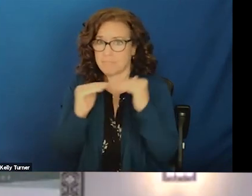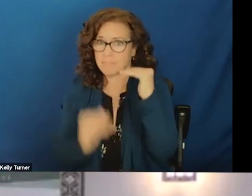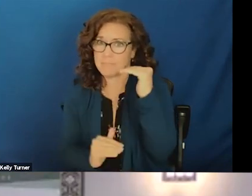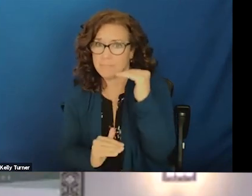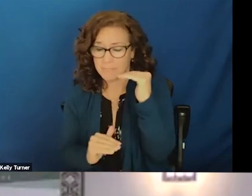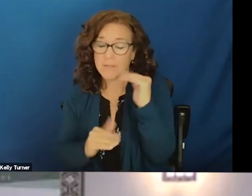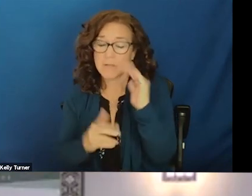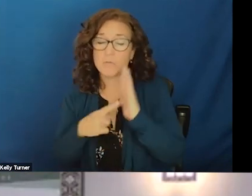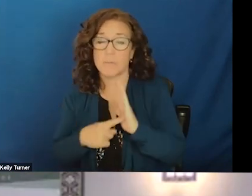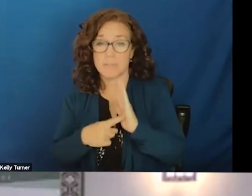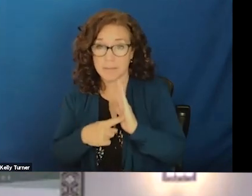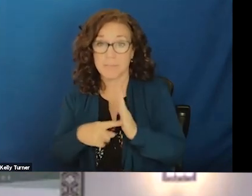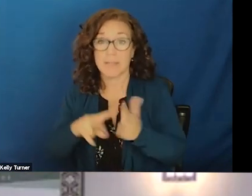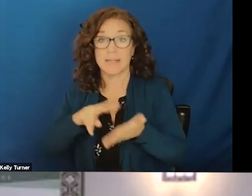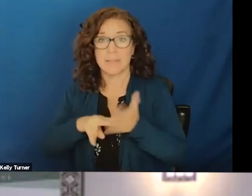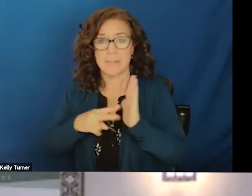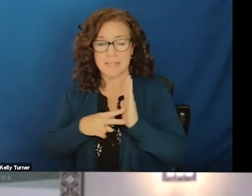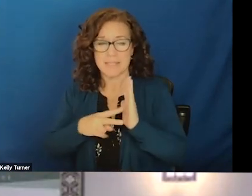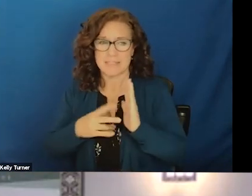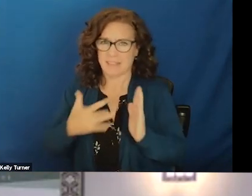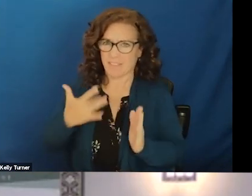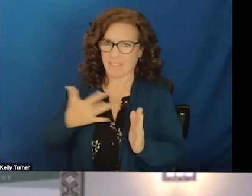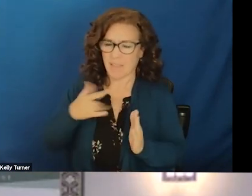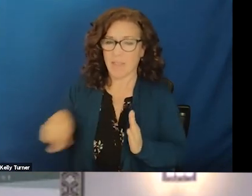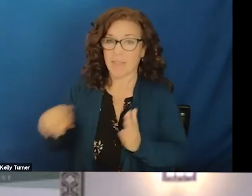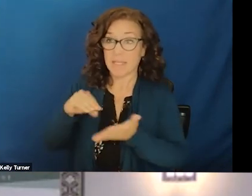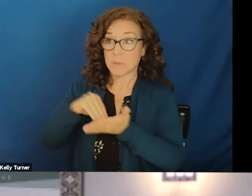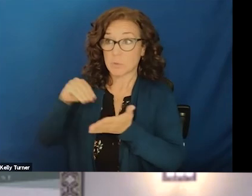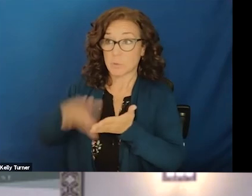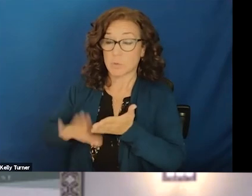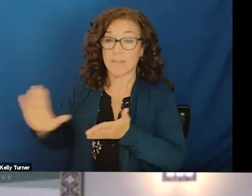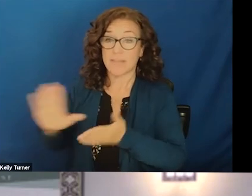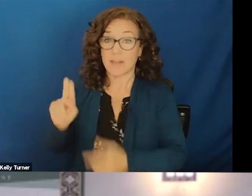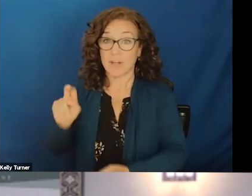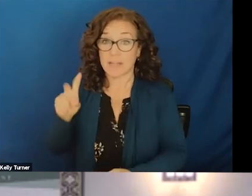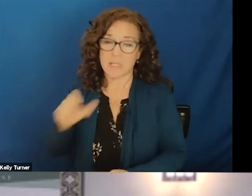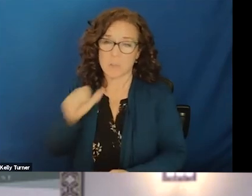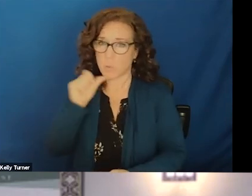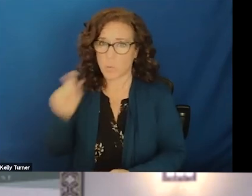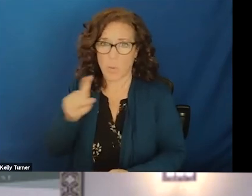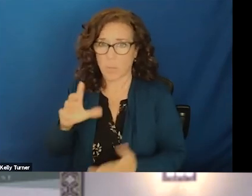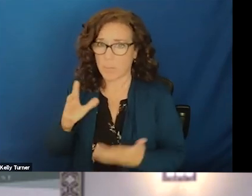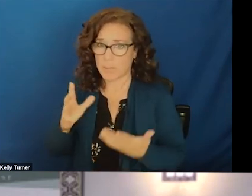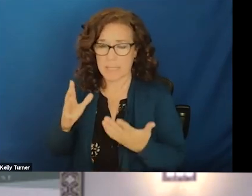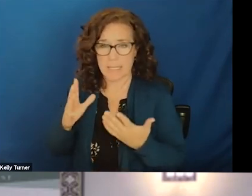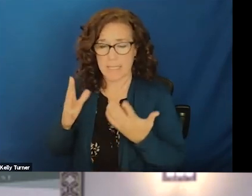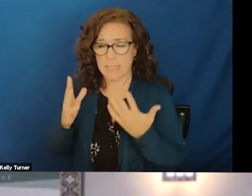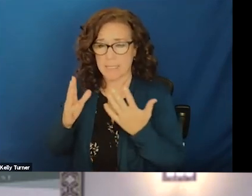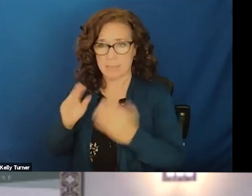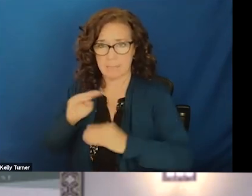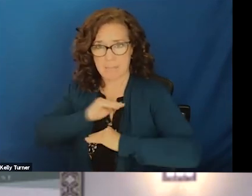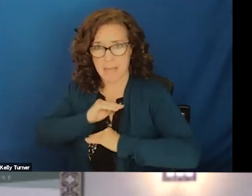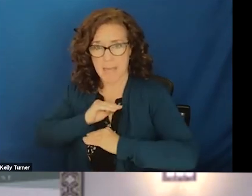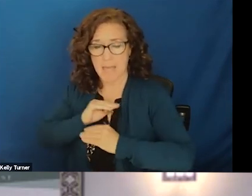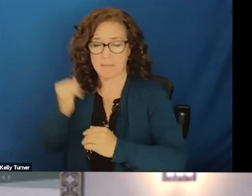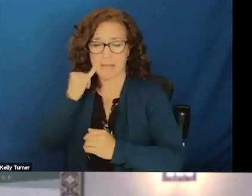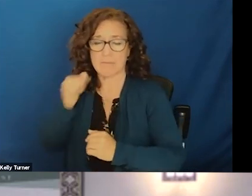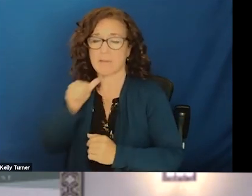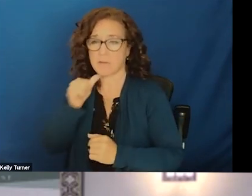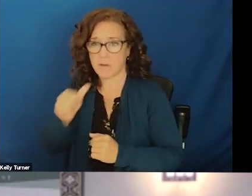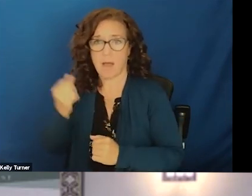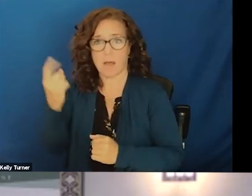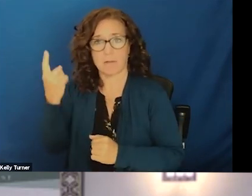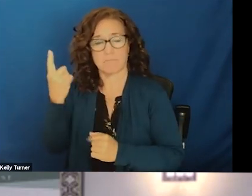these students' needs will not be given the attention and resources that they need and deserve if they're not appropriately taken into account